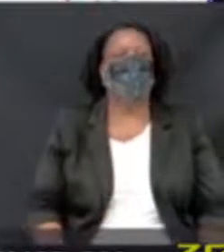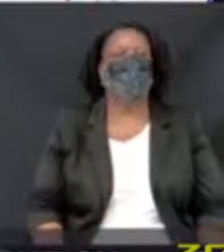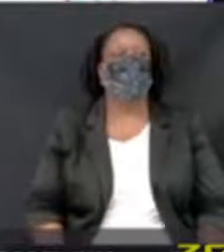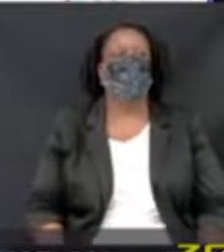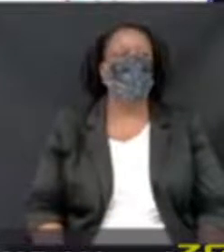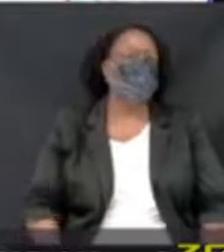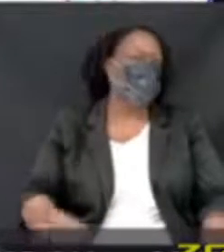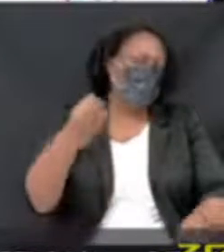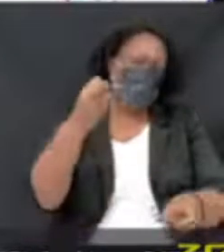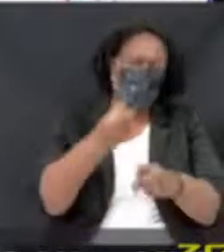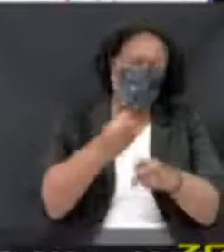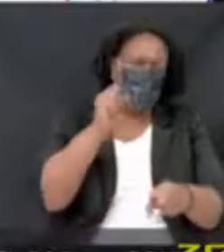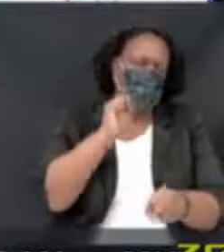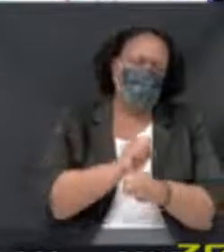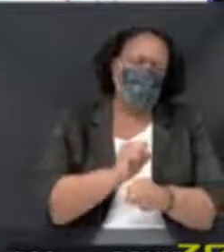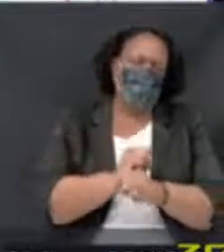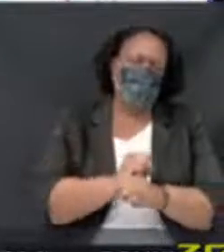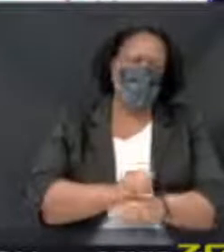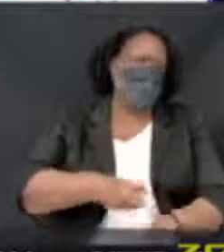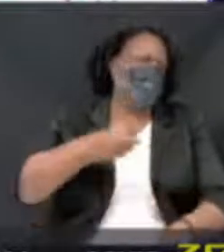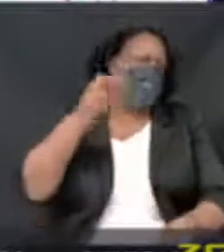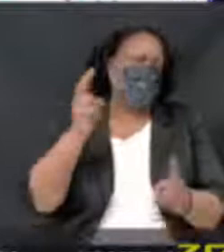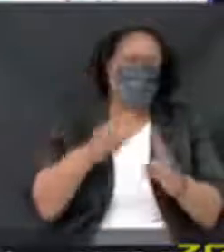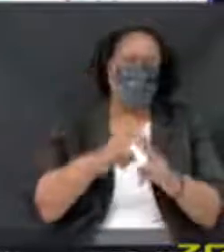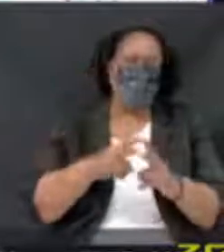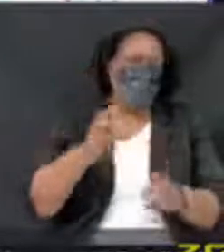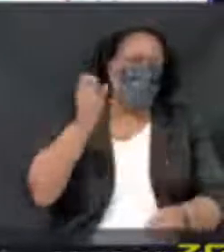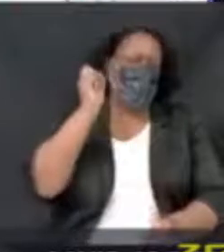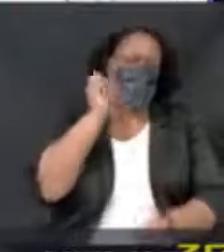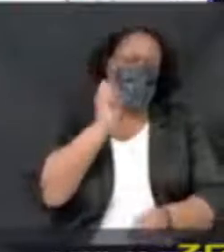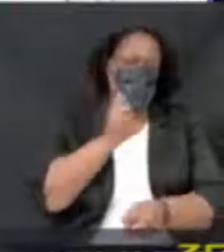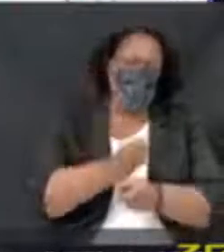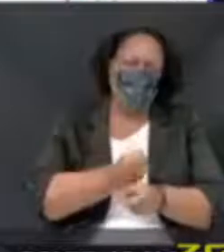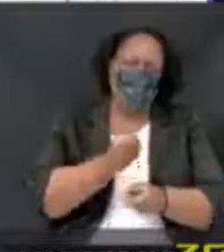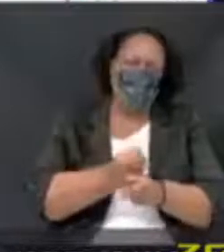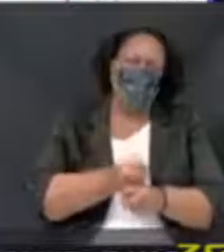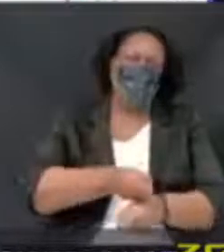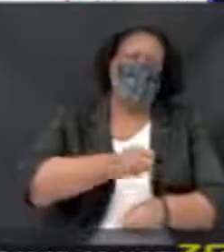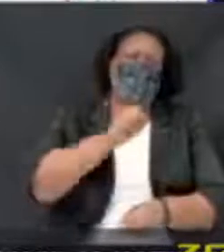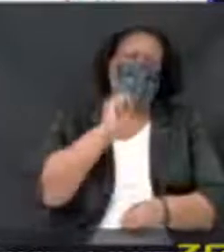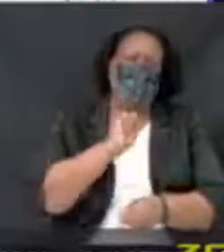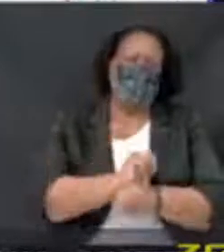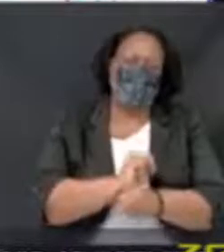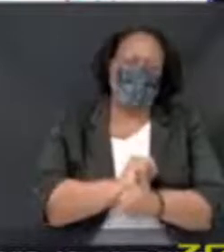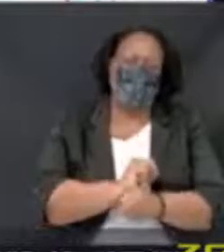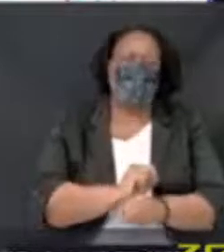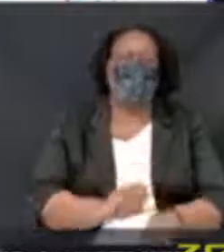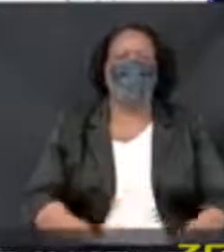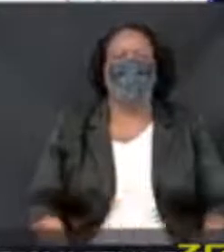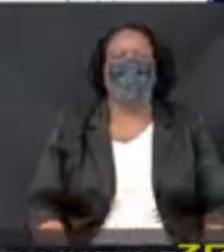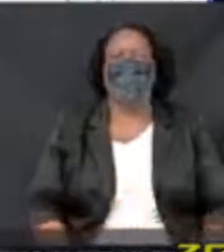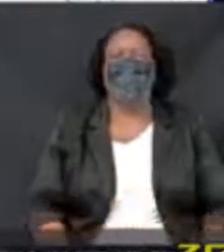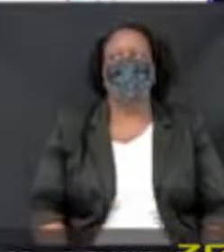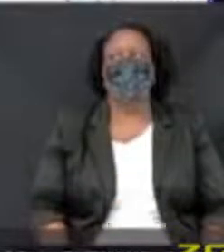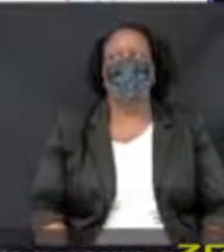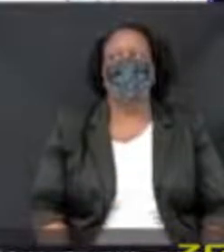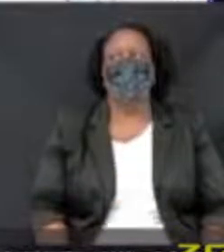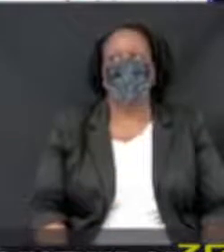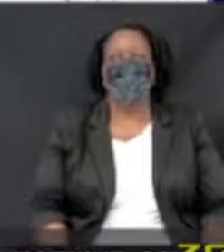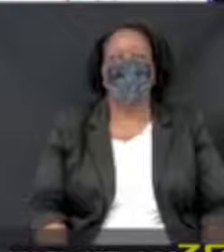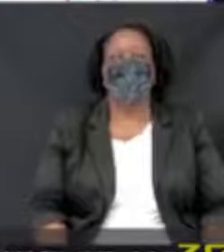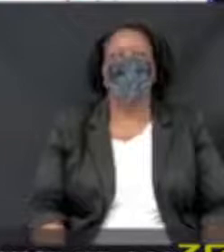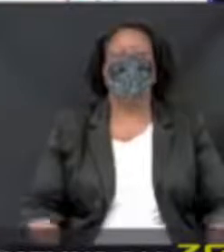can, her work is so visible for everybody to see. It's like a